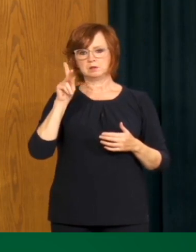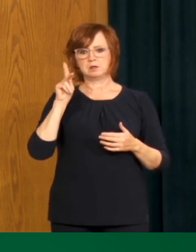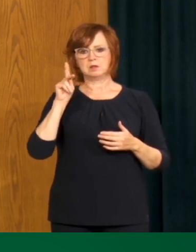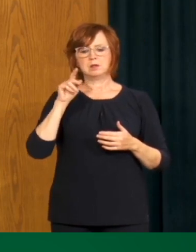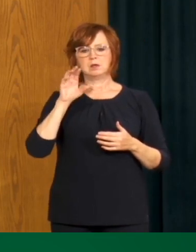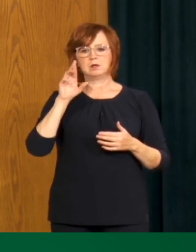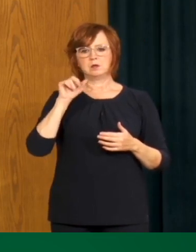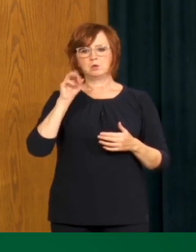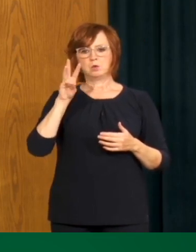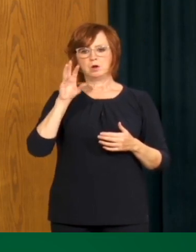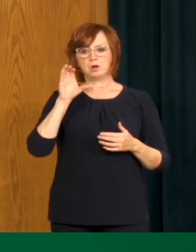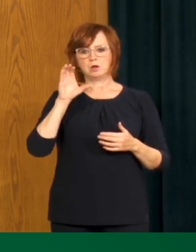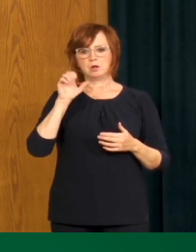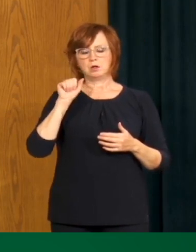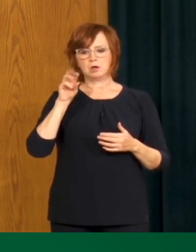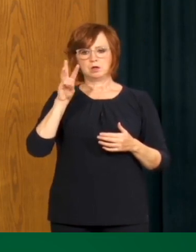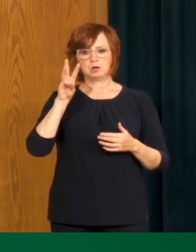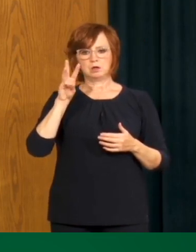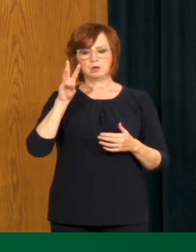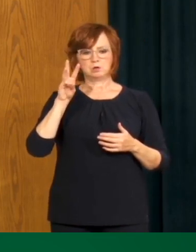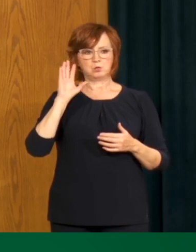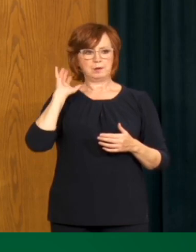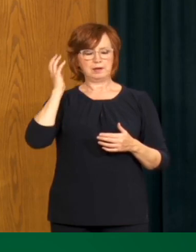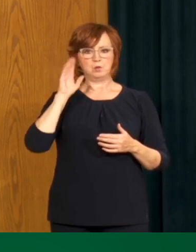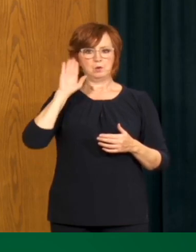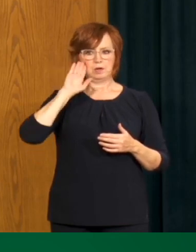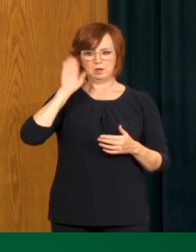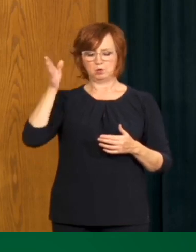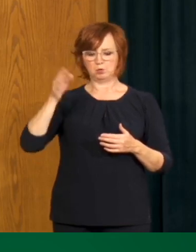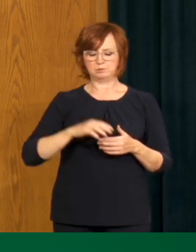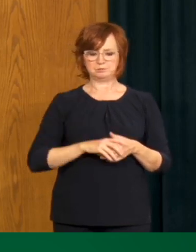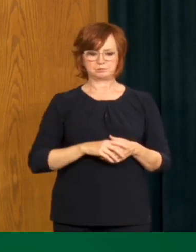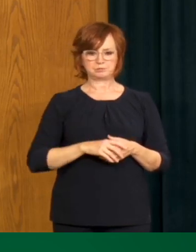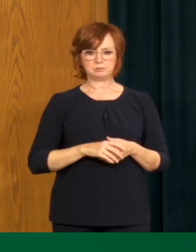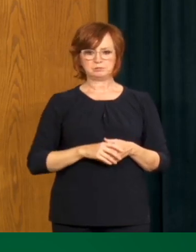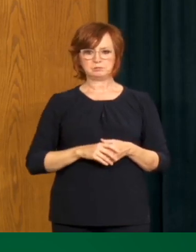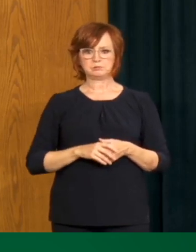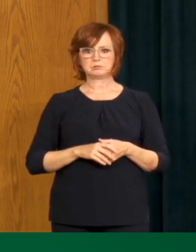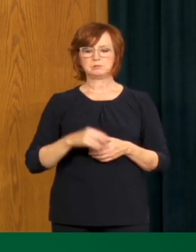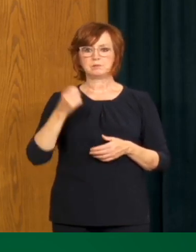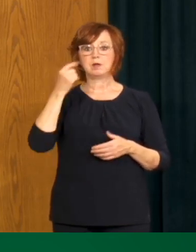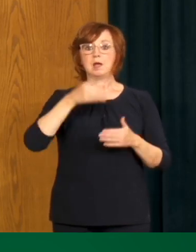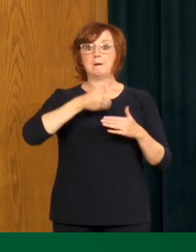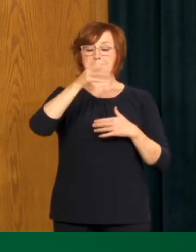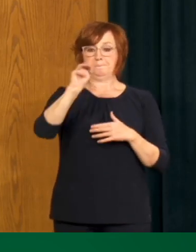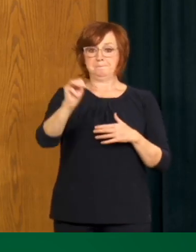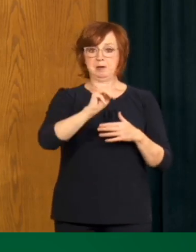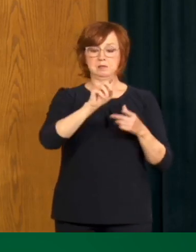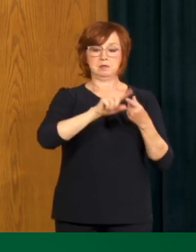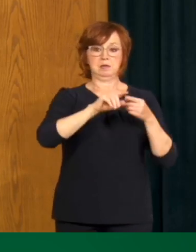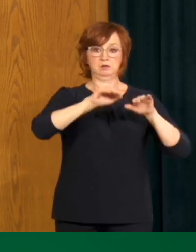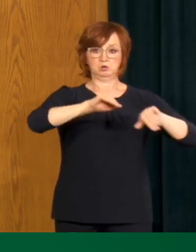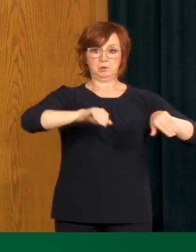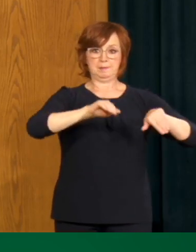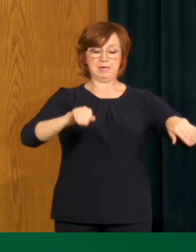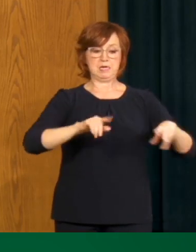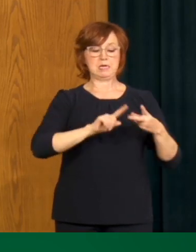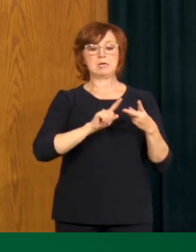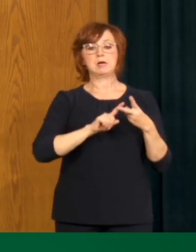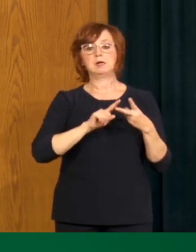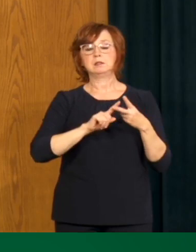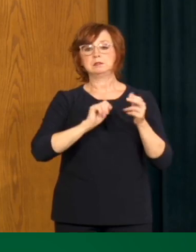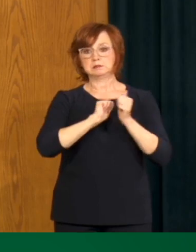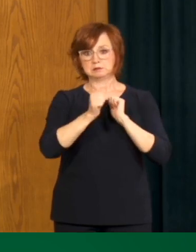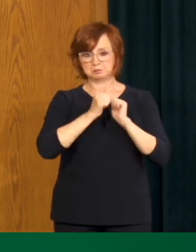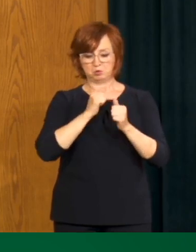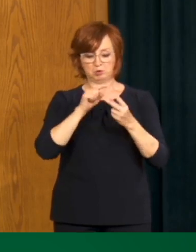Hi, Dr. Shahab and Premier Mo. I just wanted to ask, with pools and certain sports opening up on Monday, will there be any